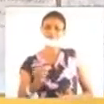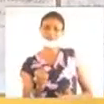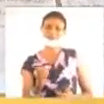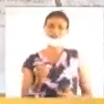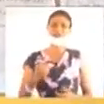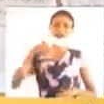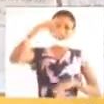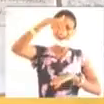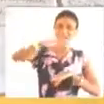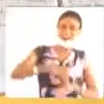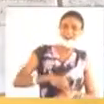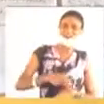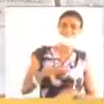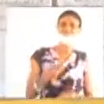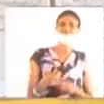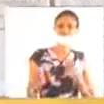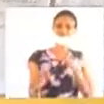lives.